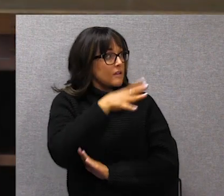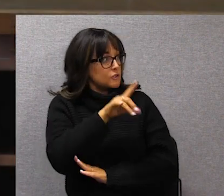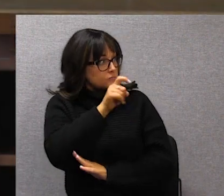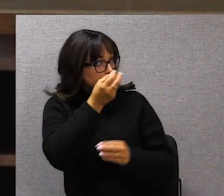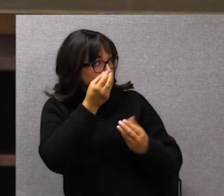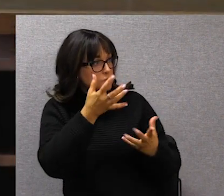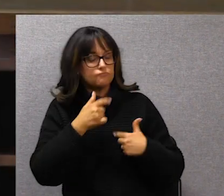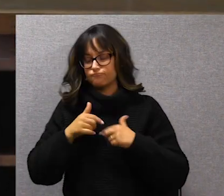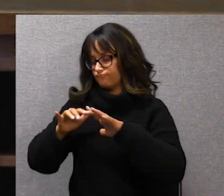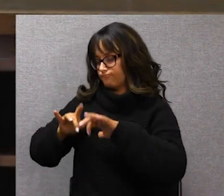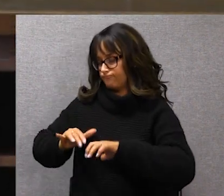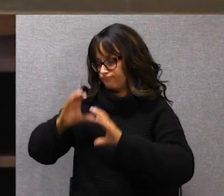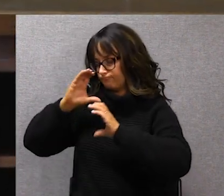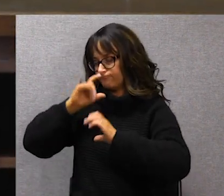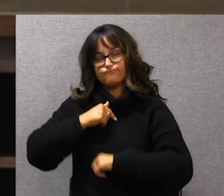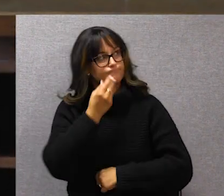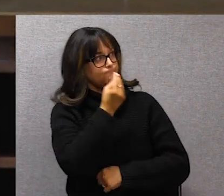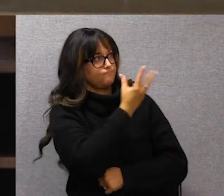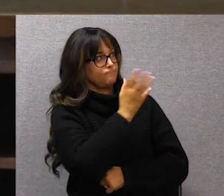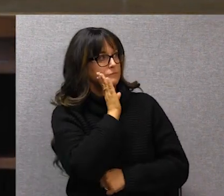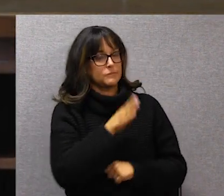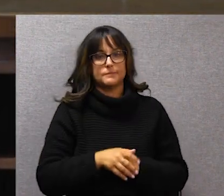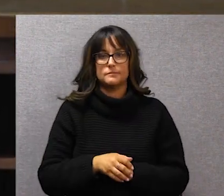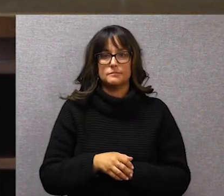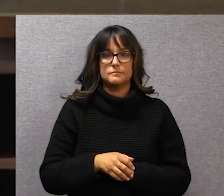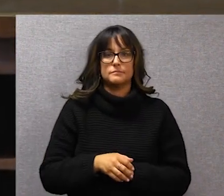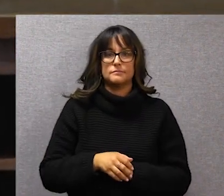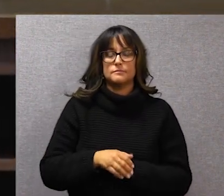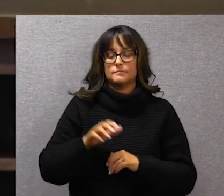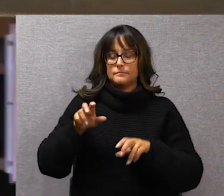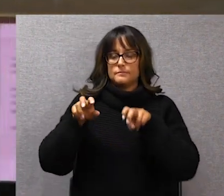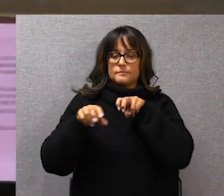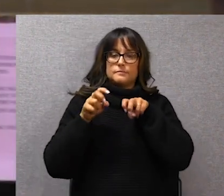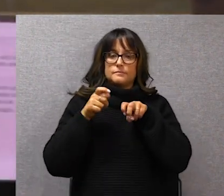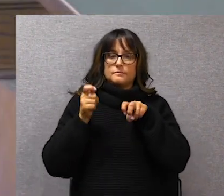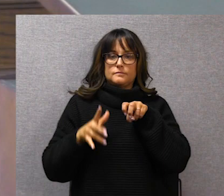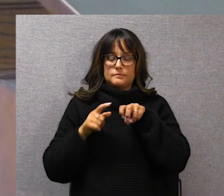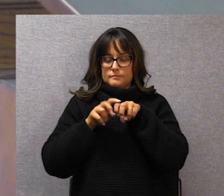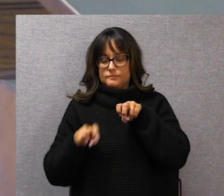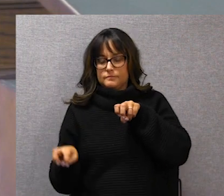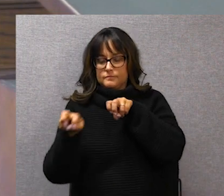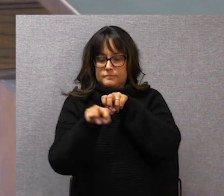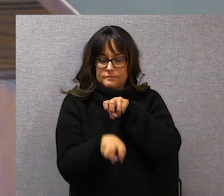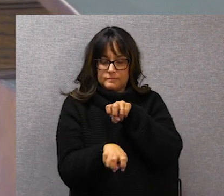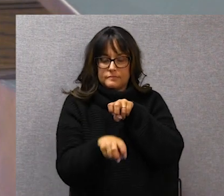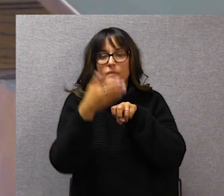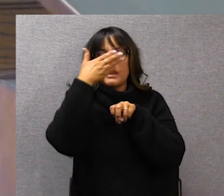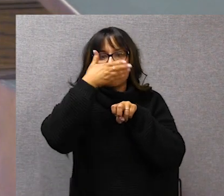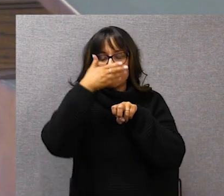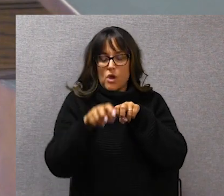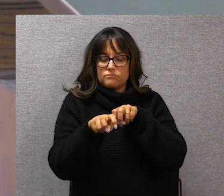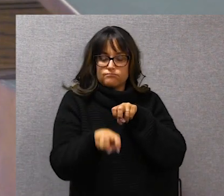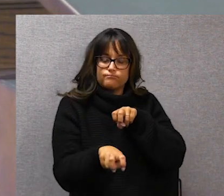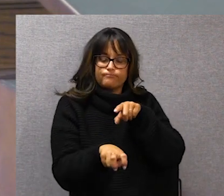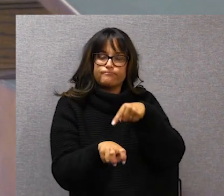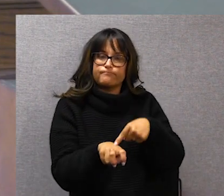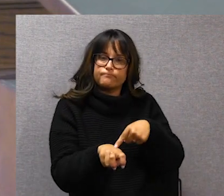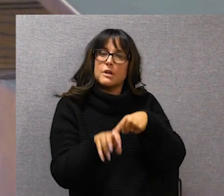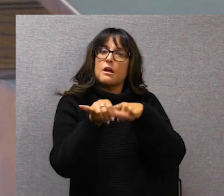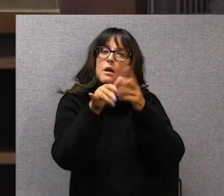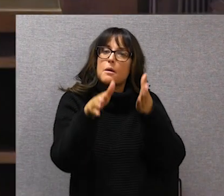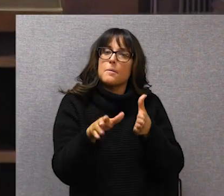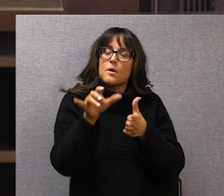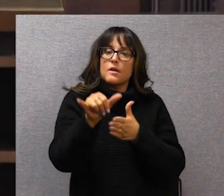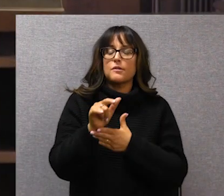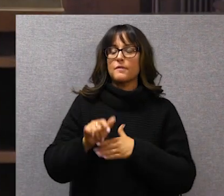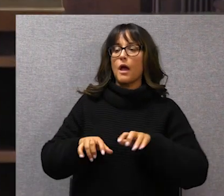need. In the center of the room, in front of the judge, is the court reporter. The court reporter has a little machine that they will